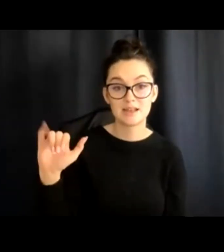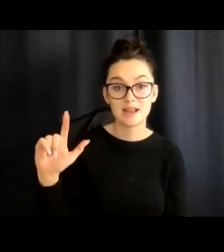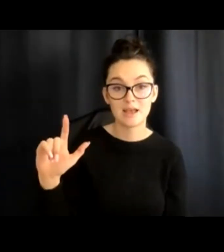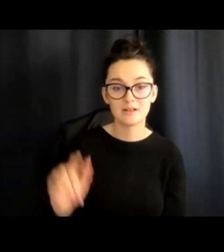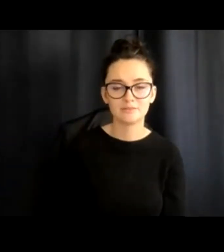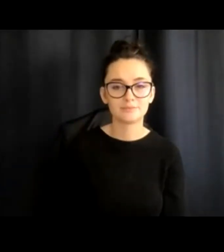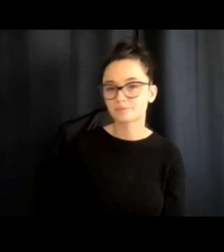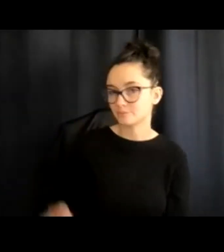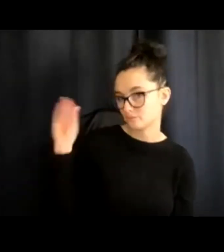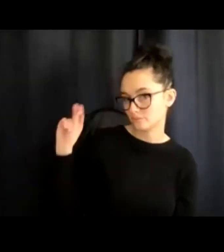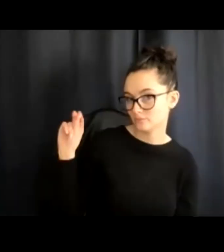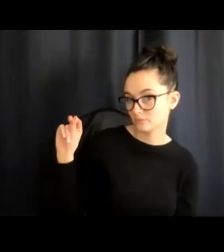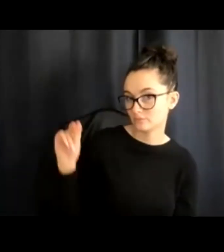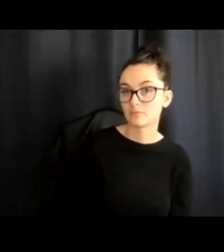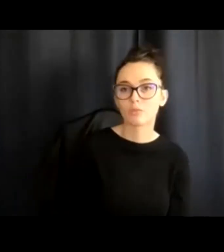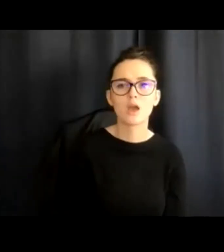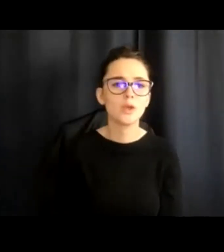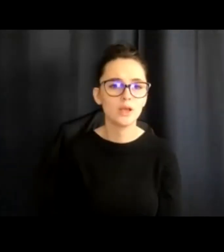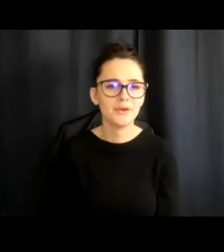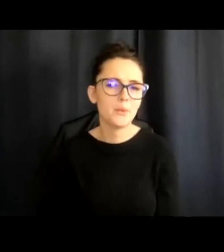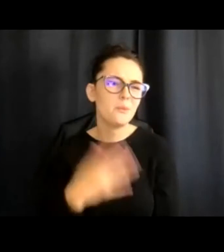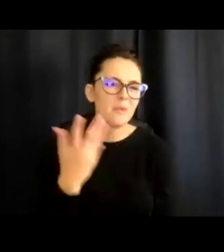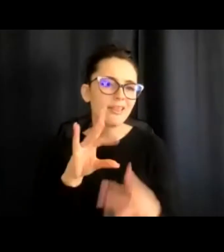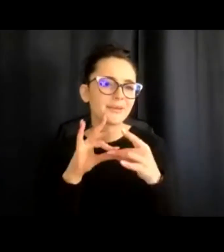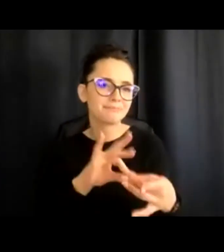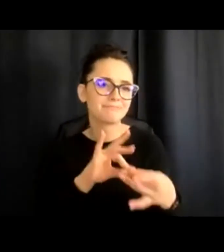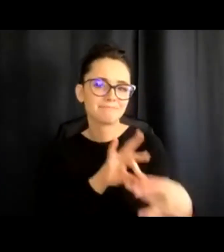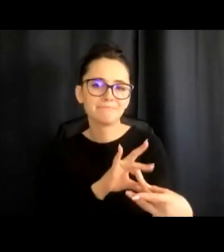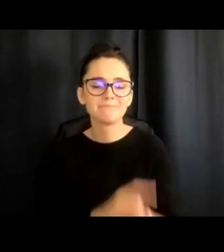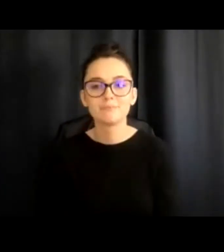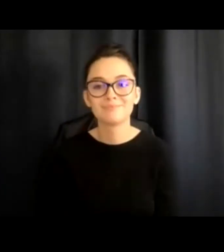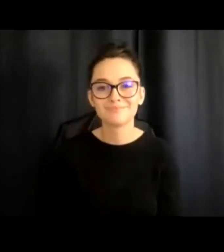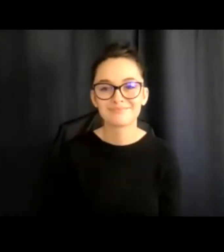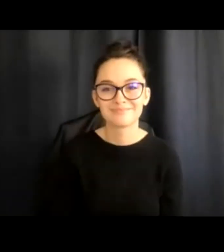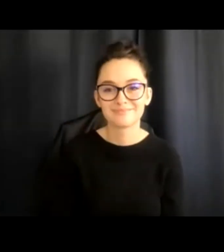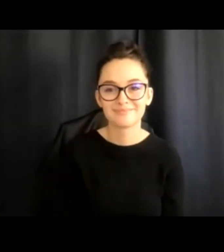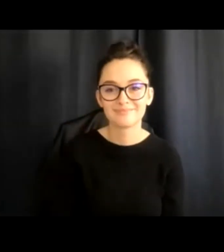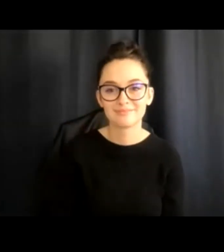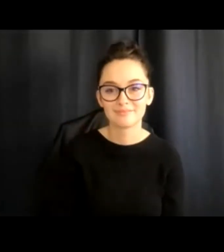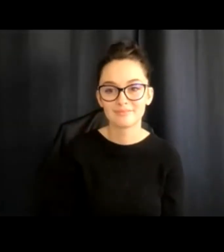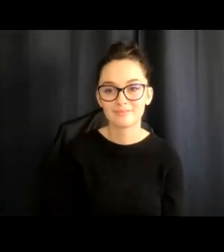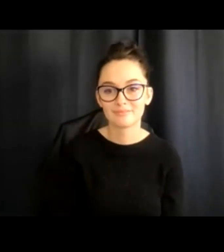No. Okay, well, it's related to them. So.